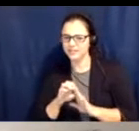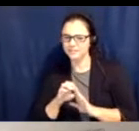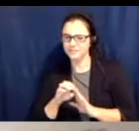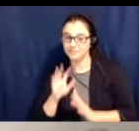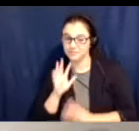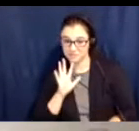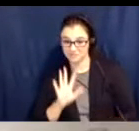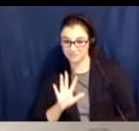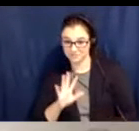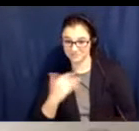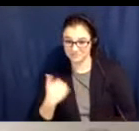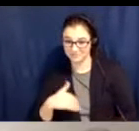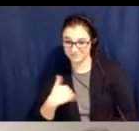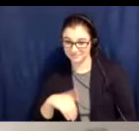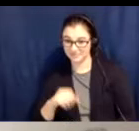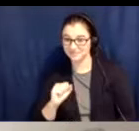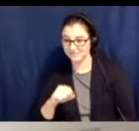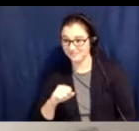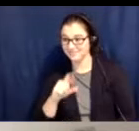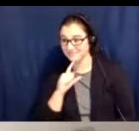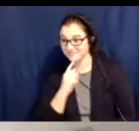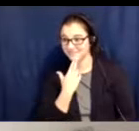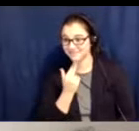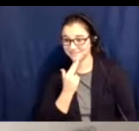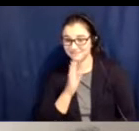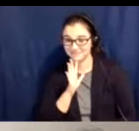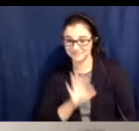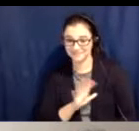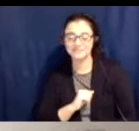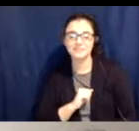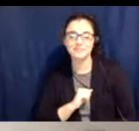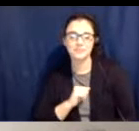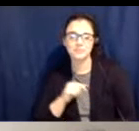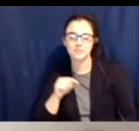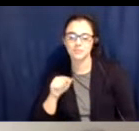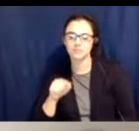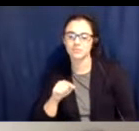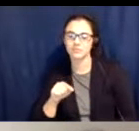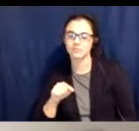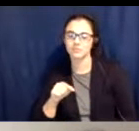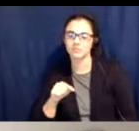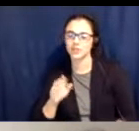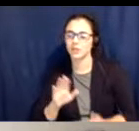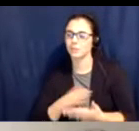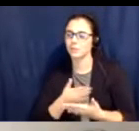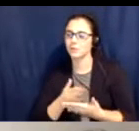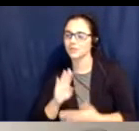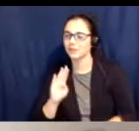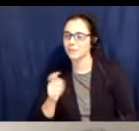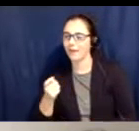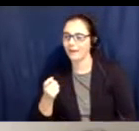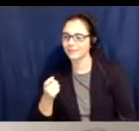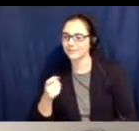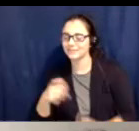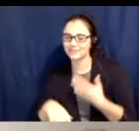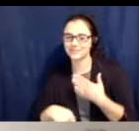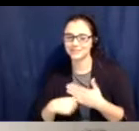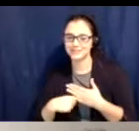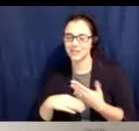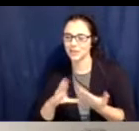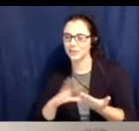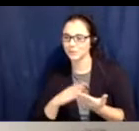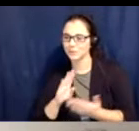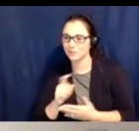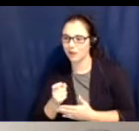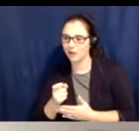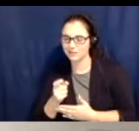Wow. Yeah, 5 years old is really adorable. So this is a music box here. He added a music box to it. Does